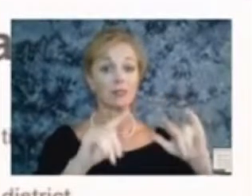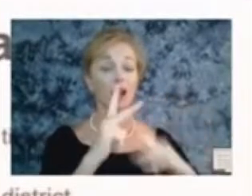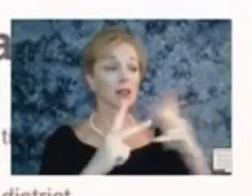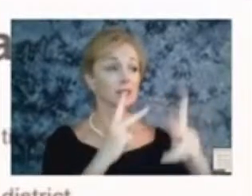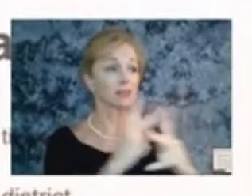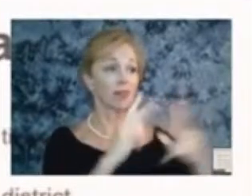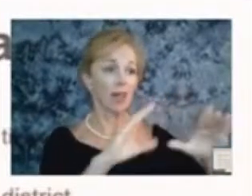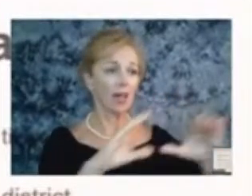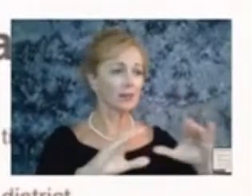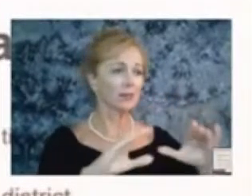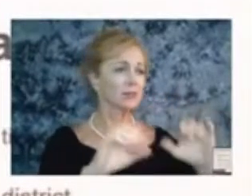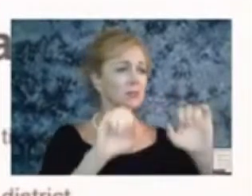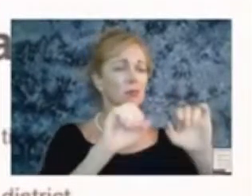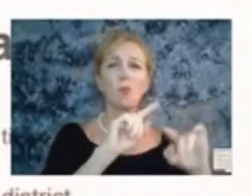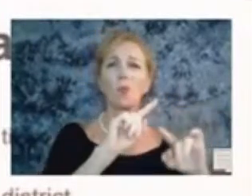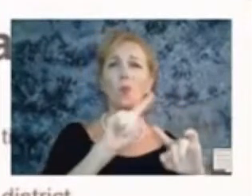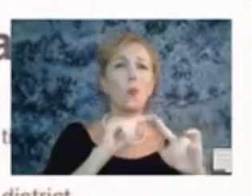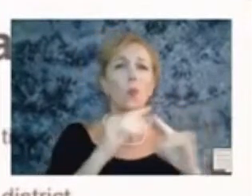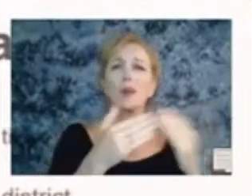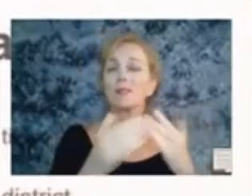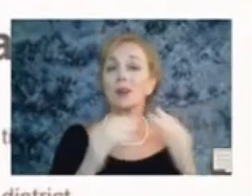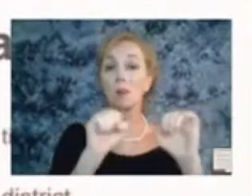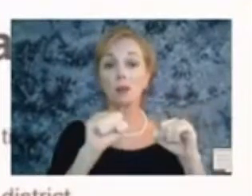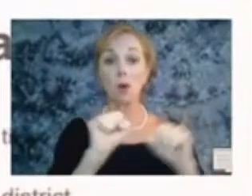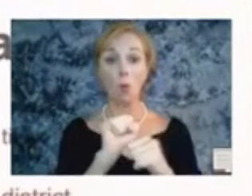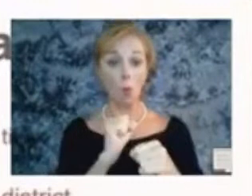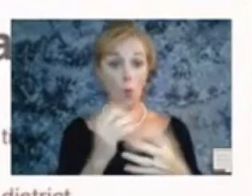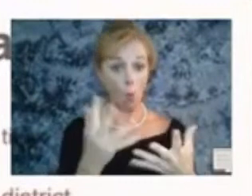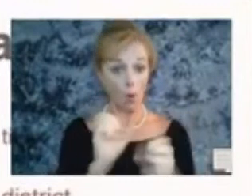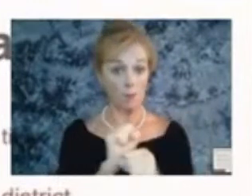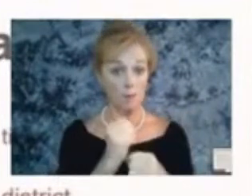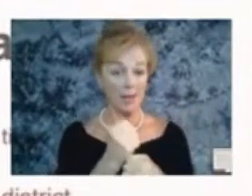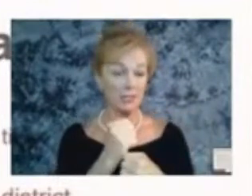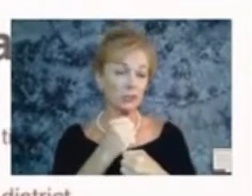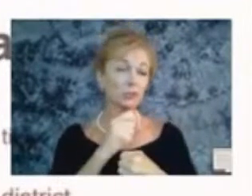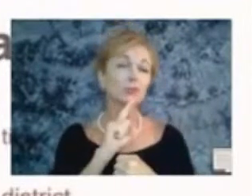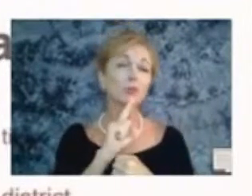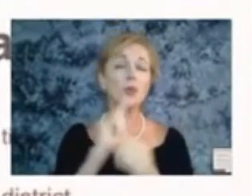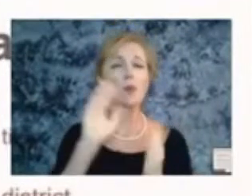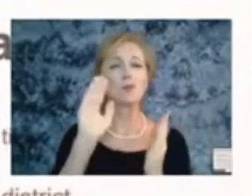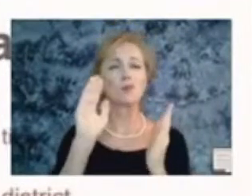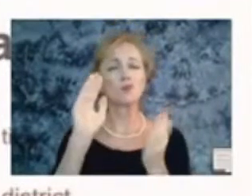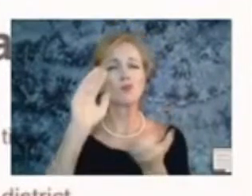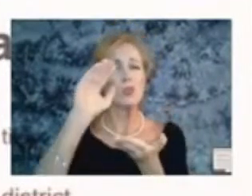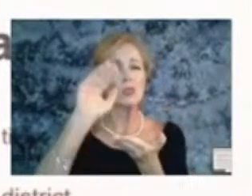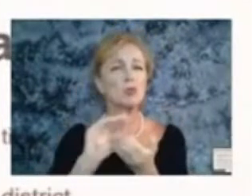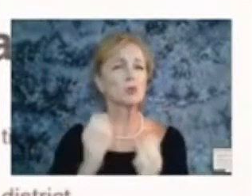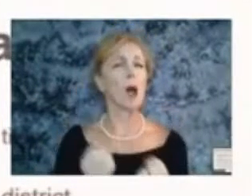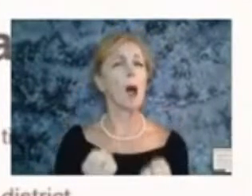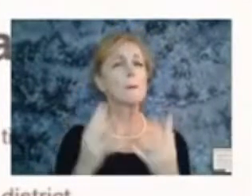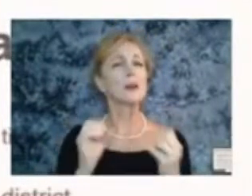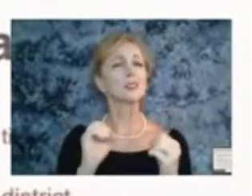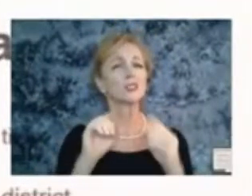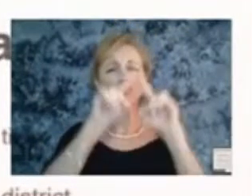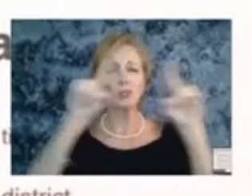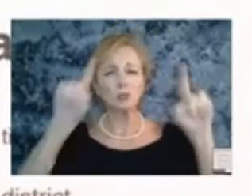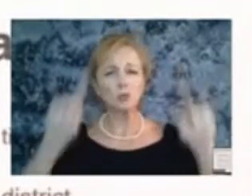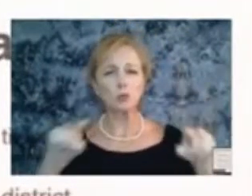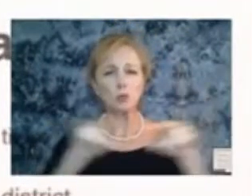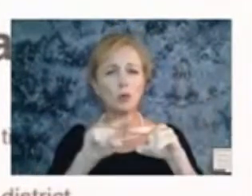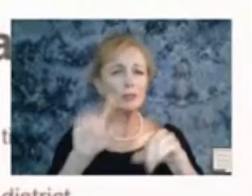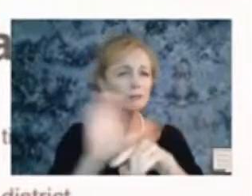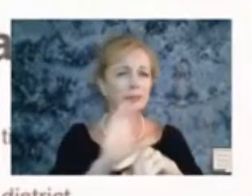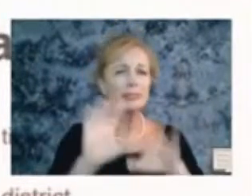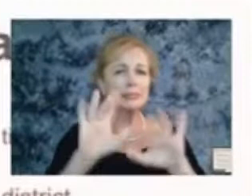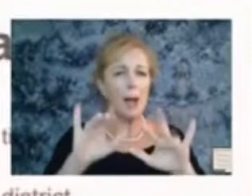whenever possible. We want to make sure that we're minimizing screen time as much as possible, and we're going to continue to commit to listening to